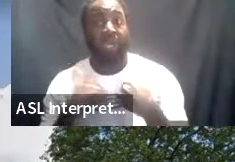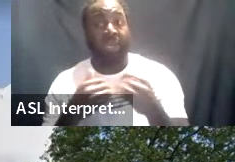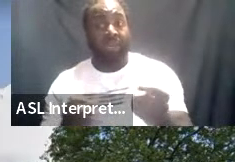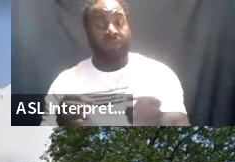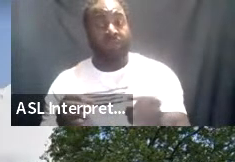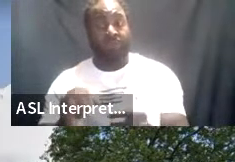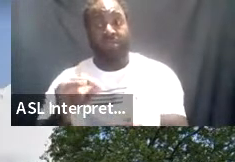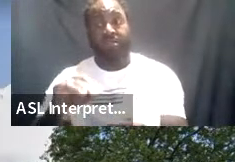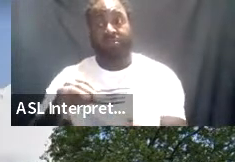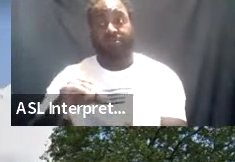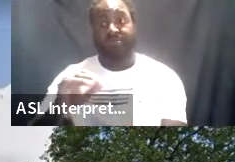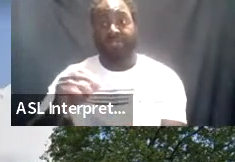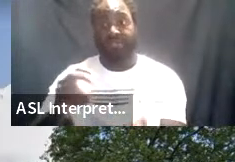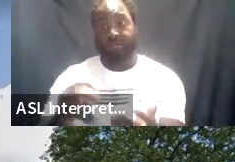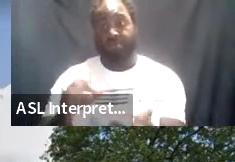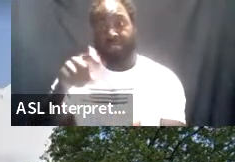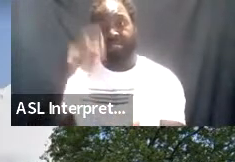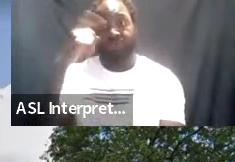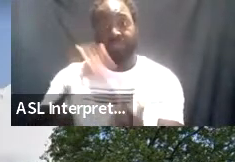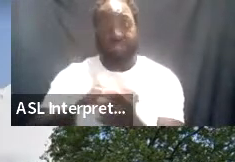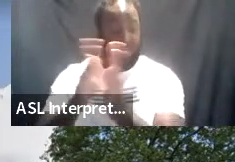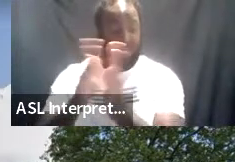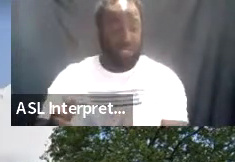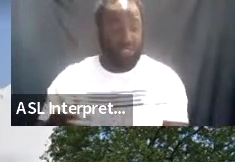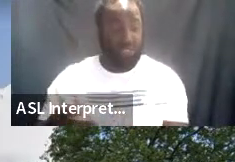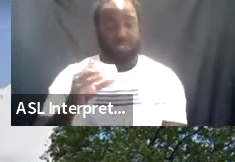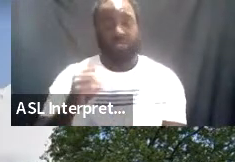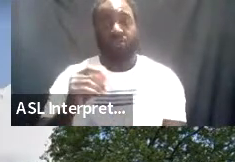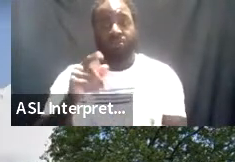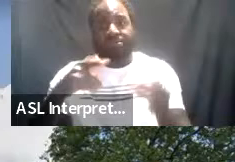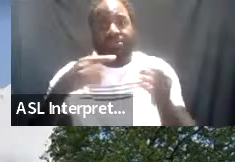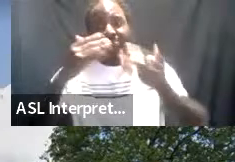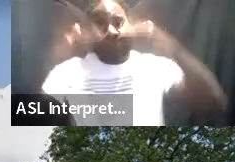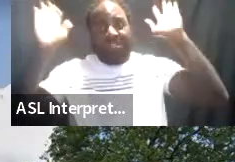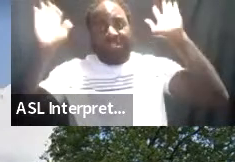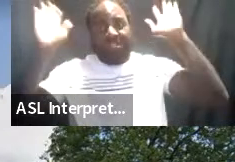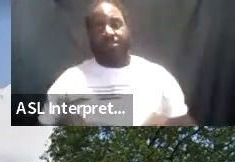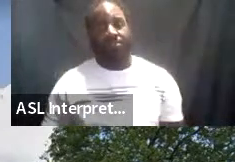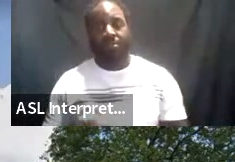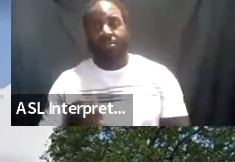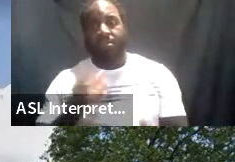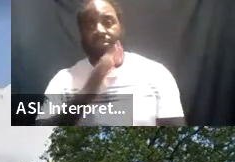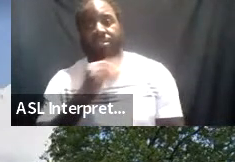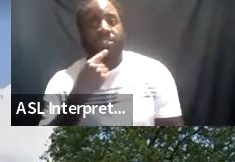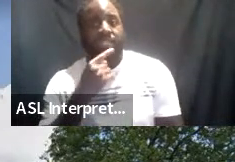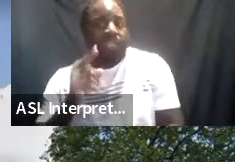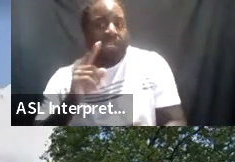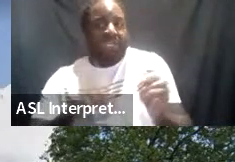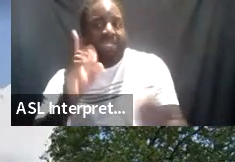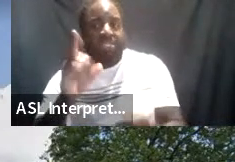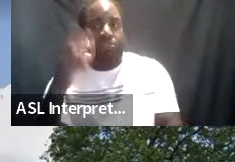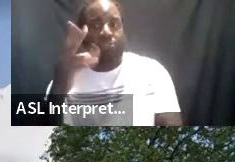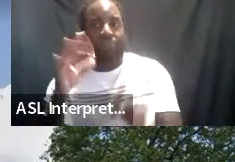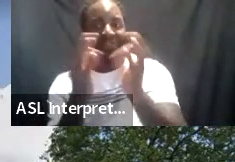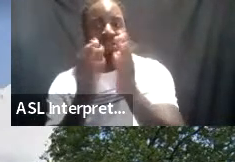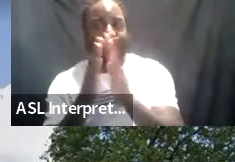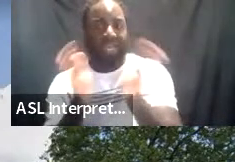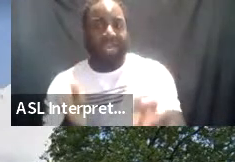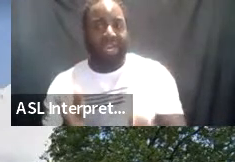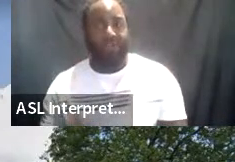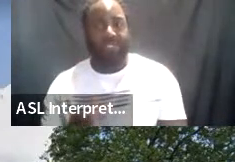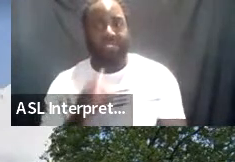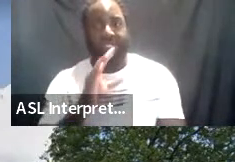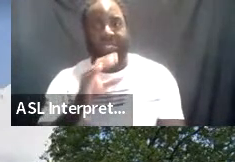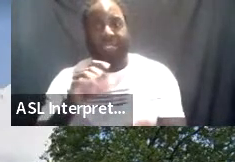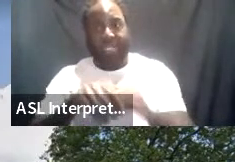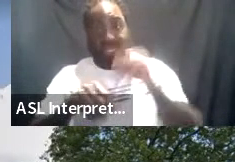unit. And so you would just throw up your hands and not be able to do a two-family house in this